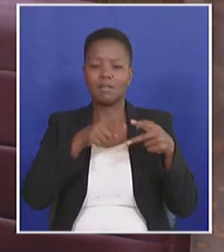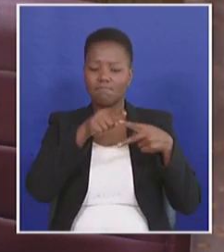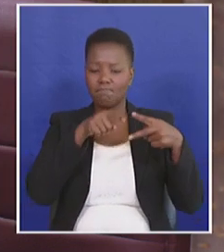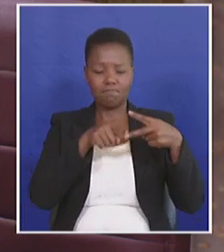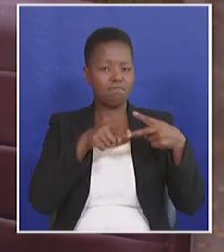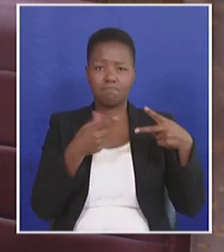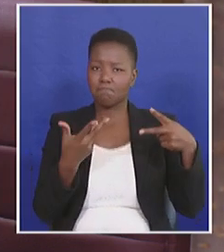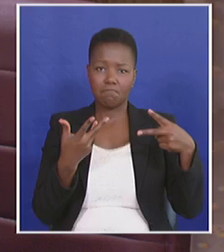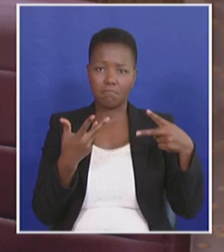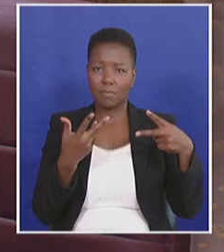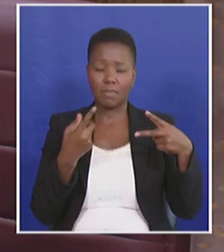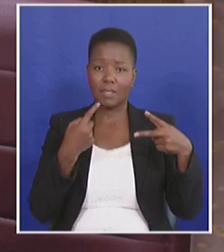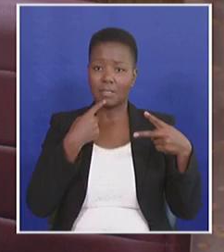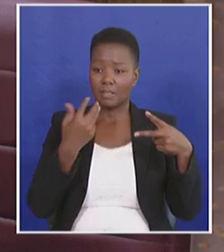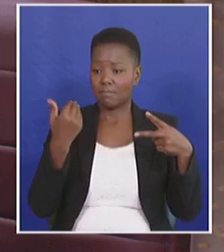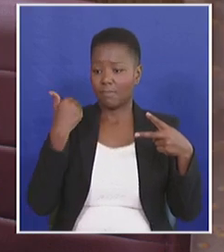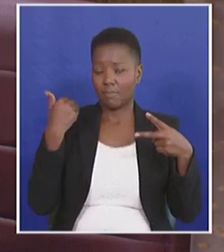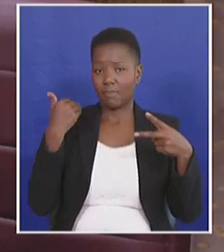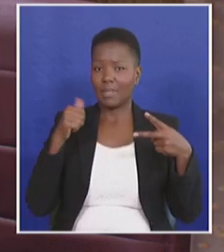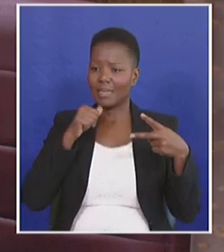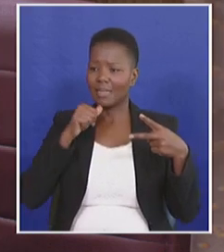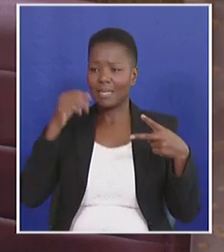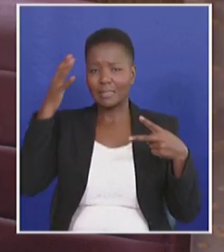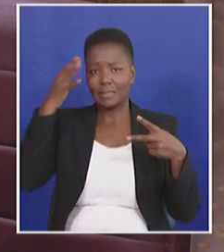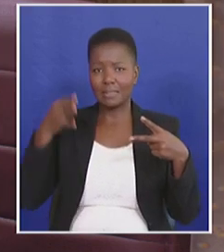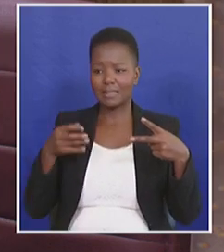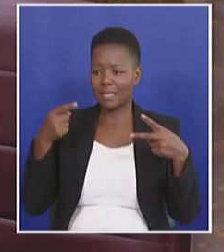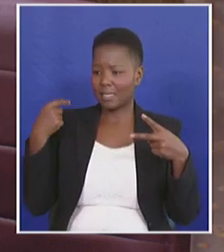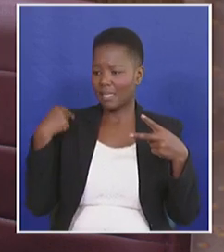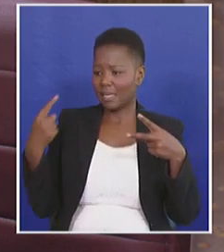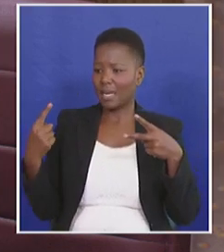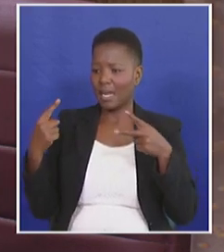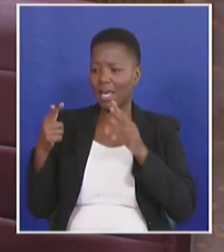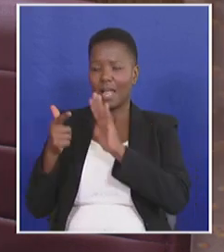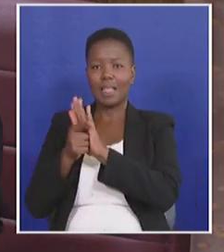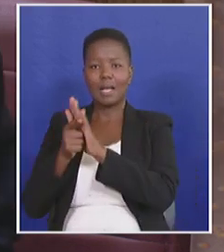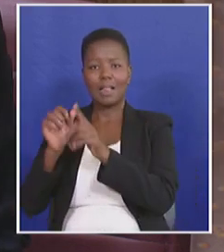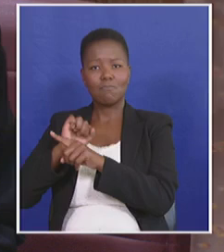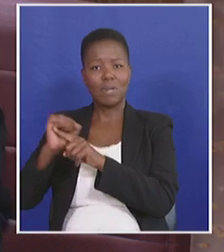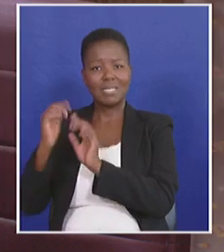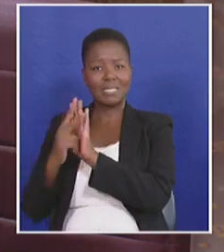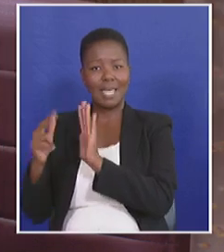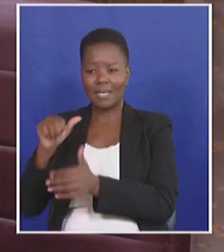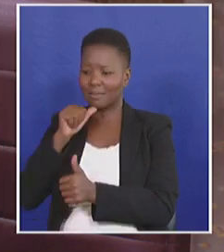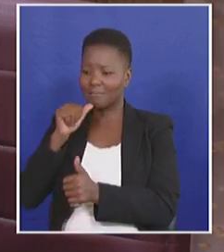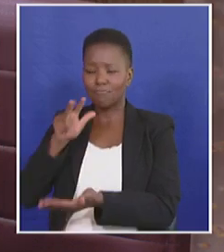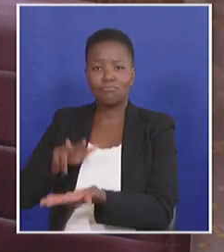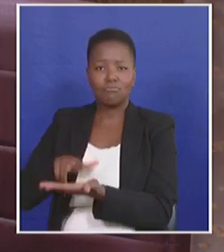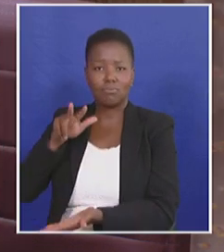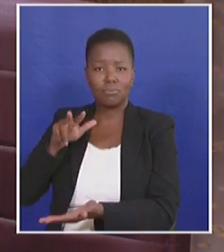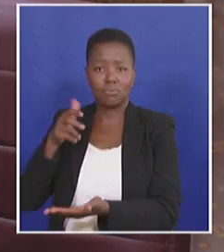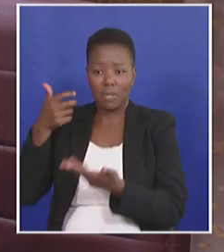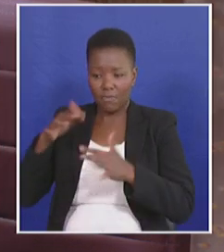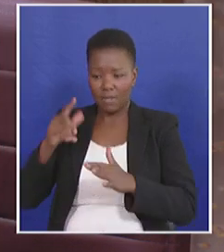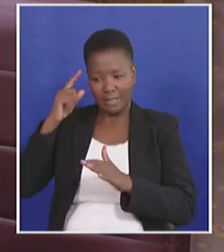resolve at the time of the passing of the Legal Practice Act. And so they were then given a further maximum of